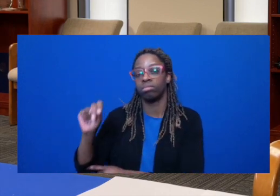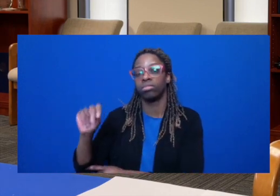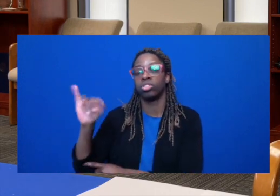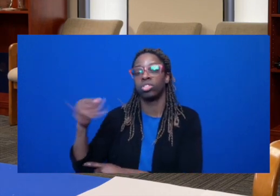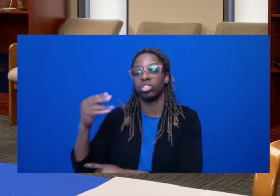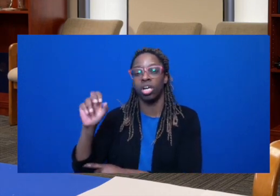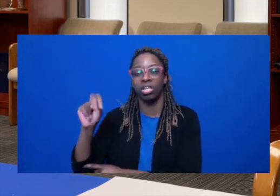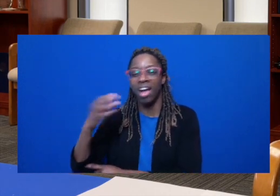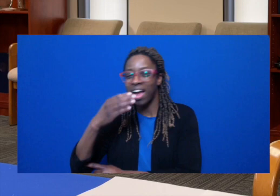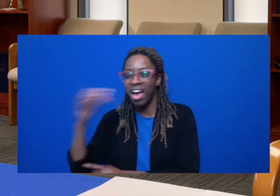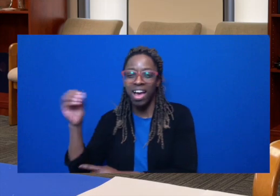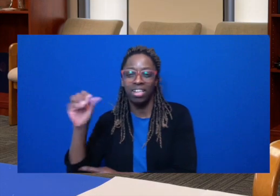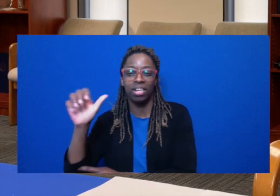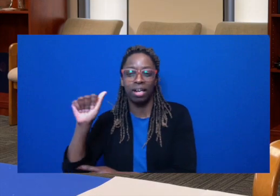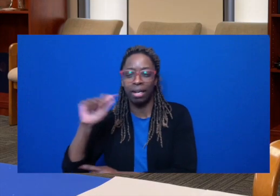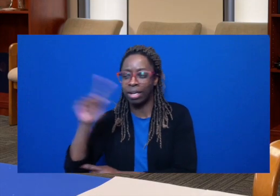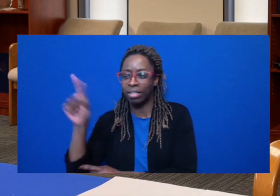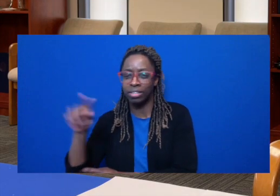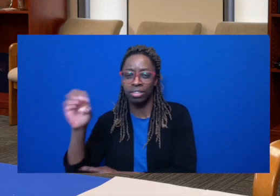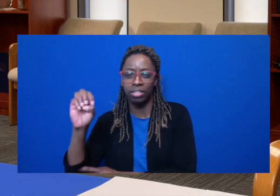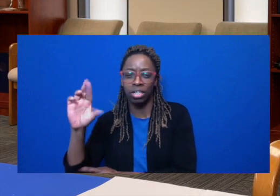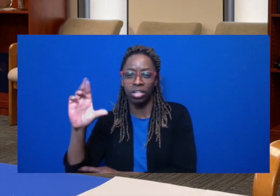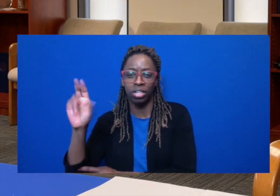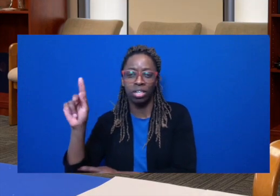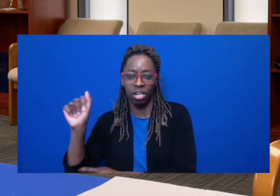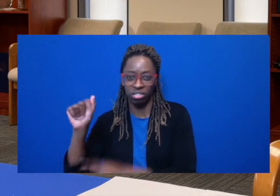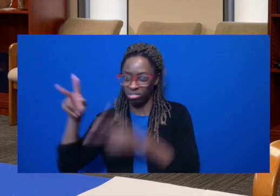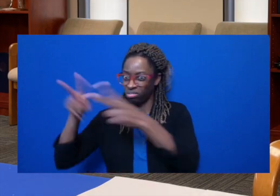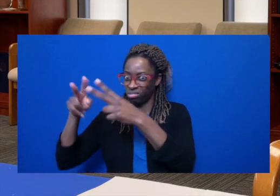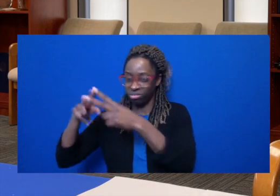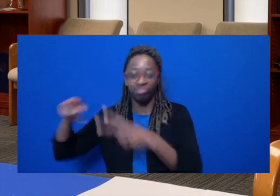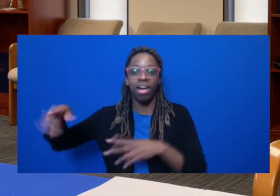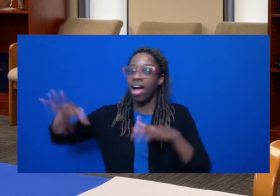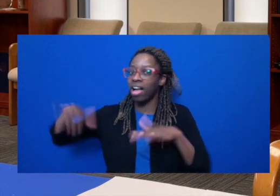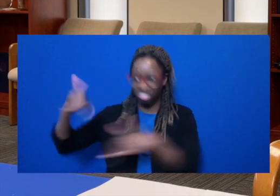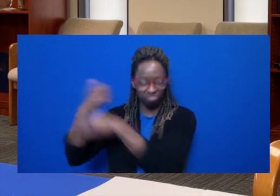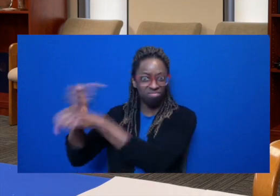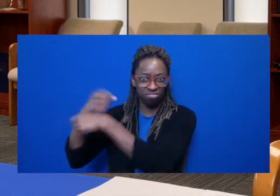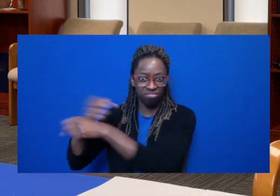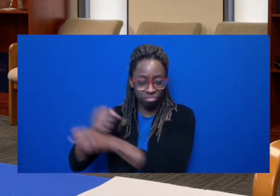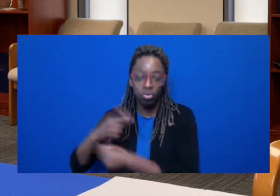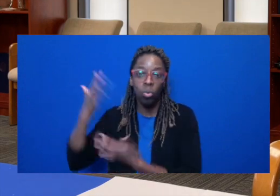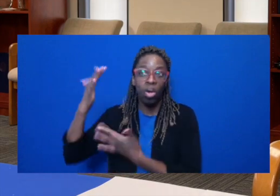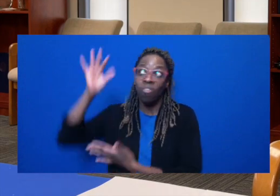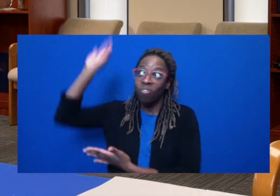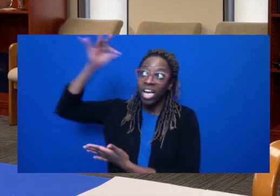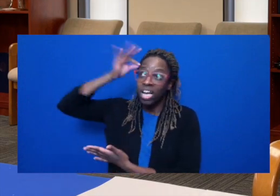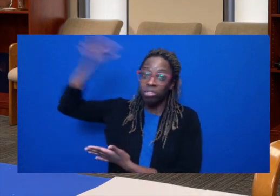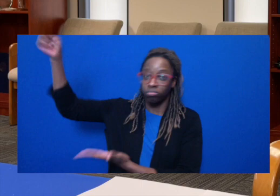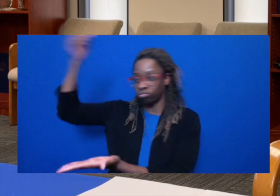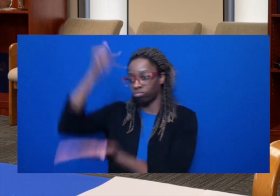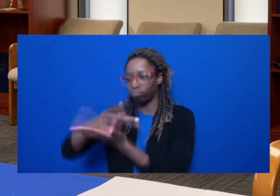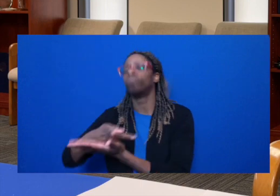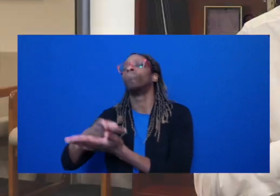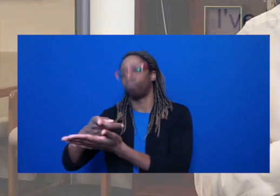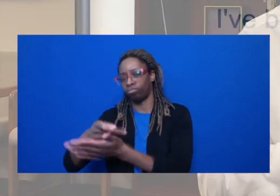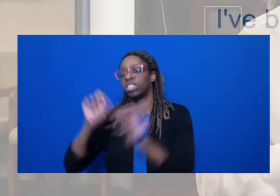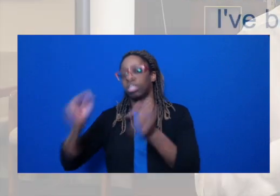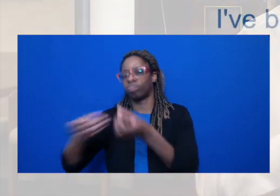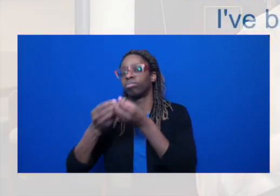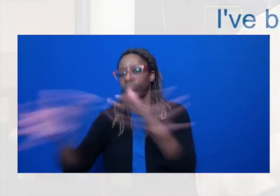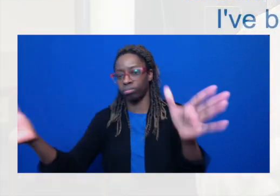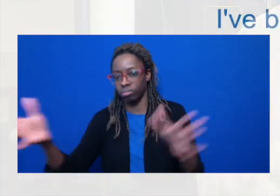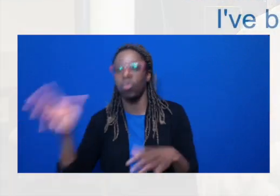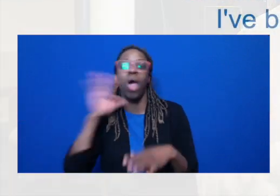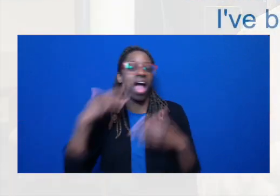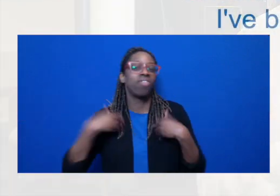continue to improve as we understand more about these vaccines, about the virus, and as other vaccine candidates come out. I do want to